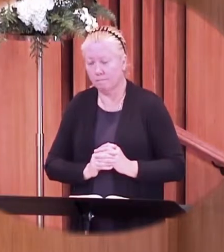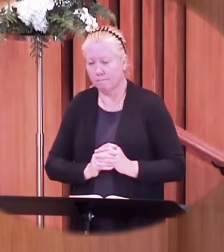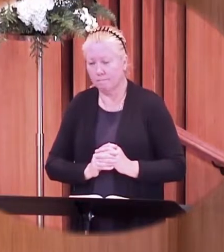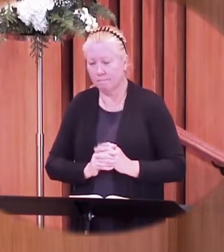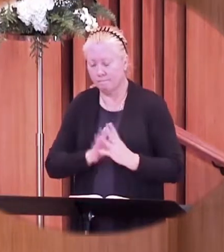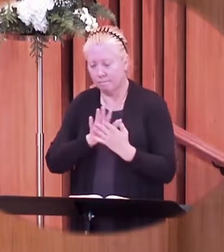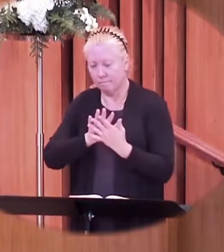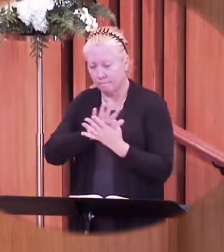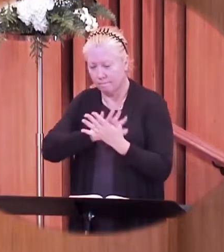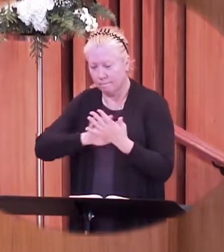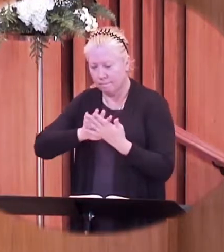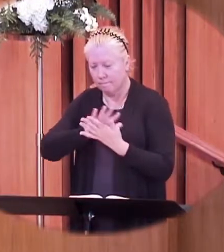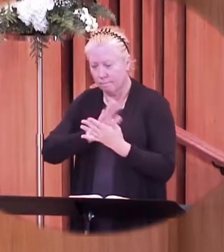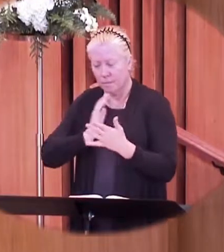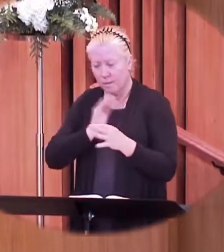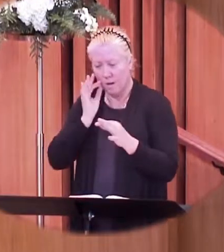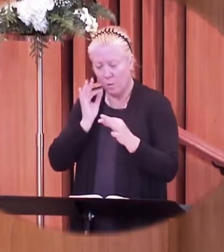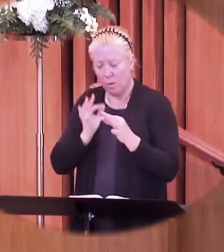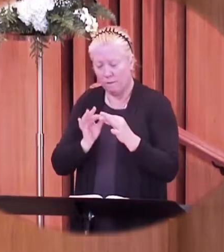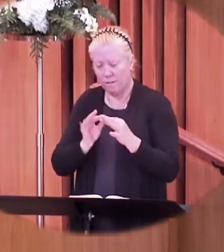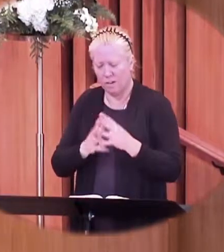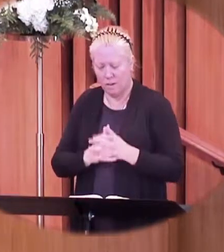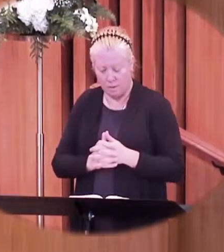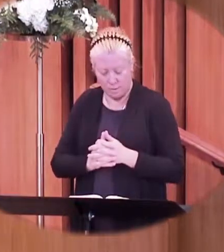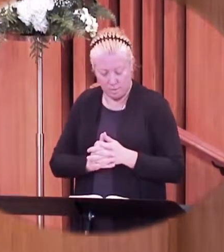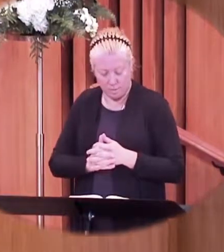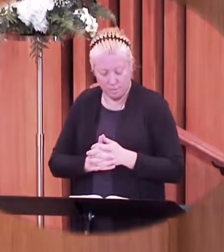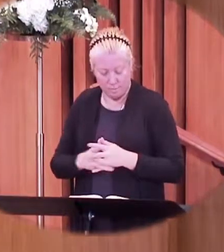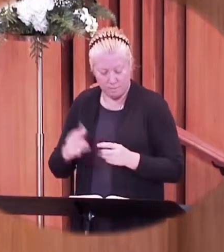The mystery of faith.